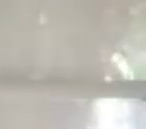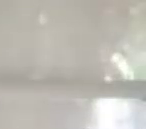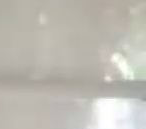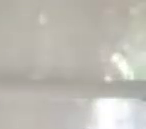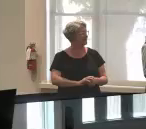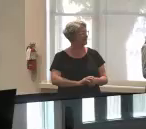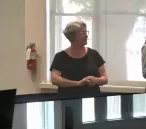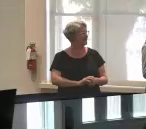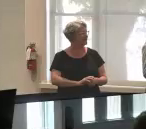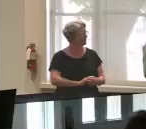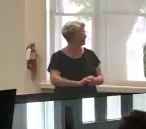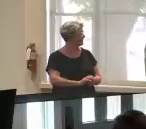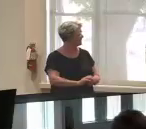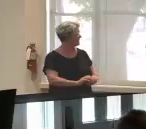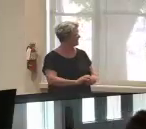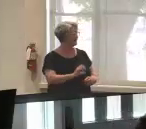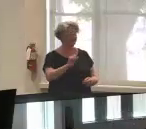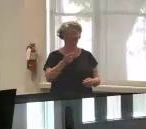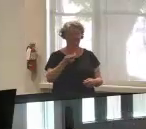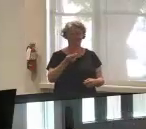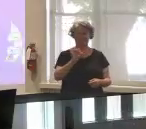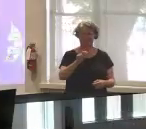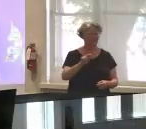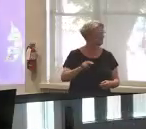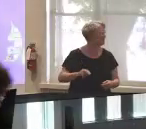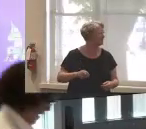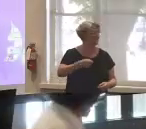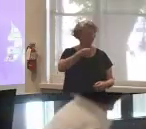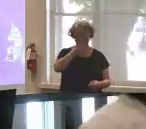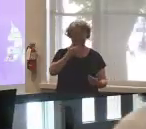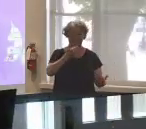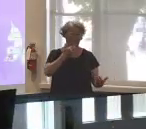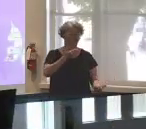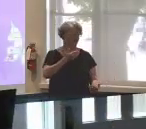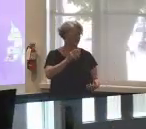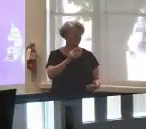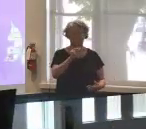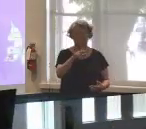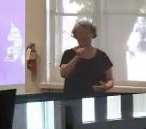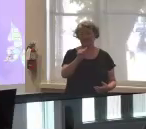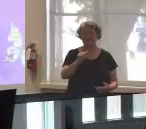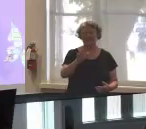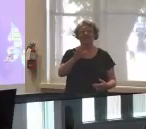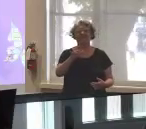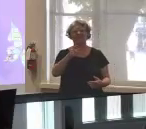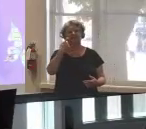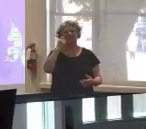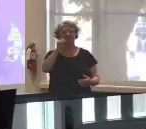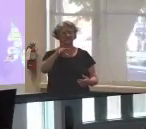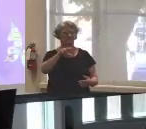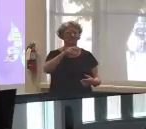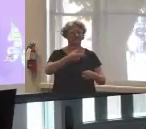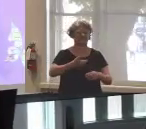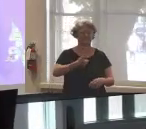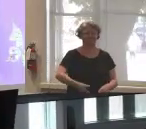Great. You have your mic? Yes. Thank you, Torna. Like was mentioned, my name is Stefan.